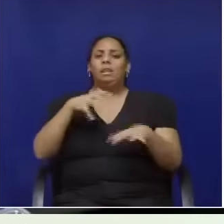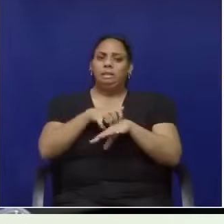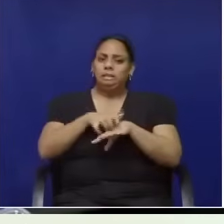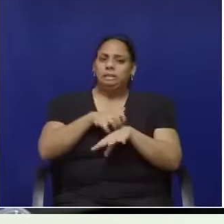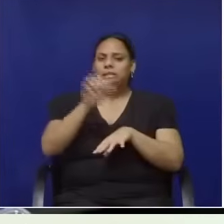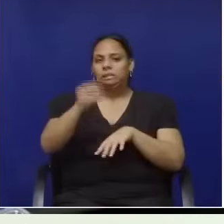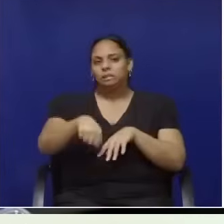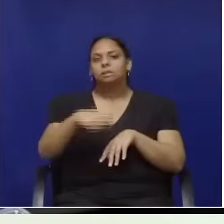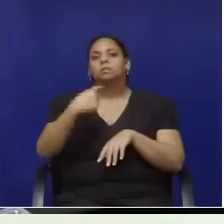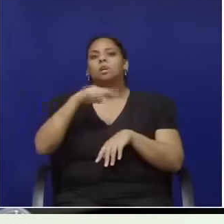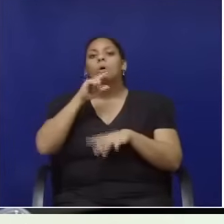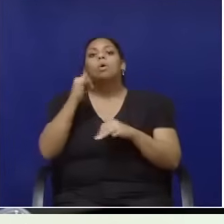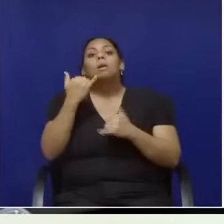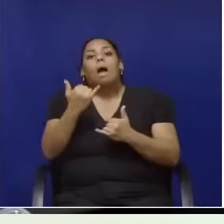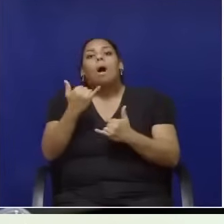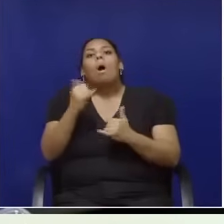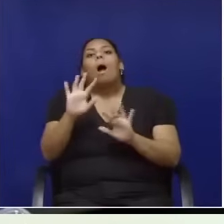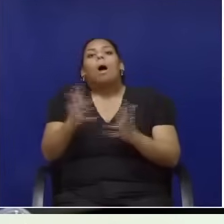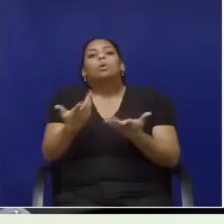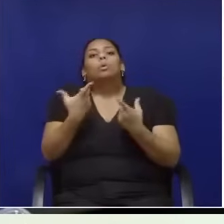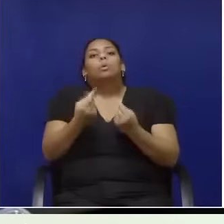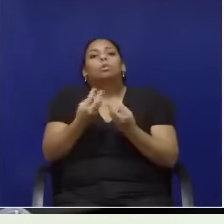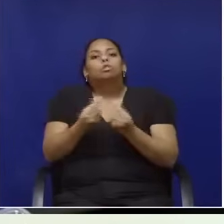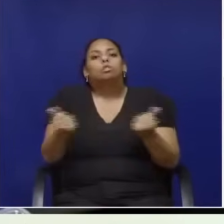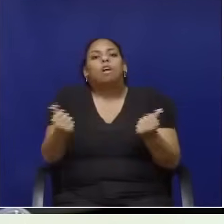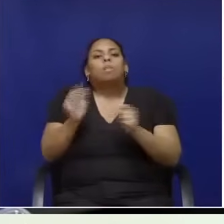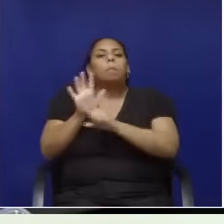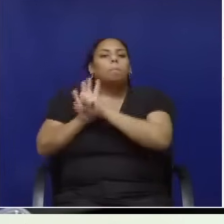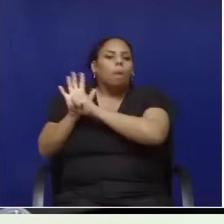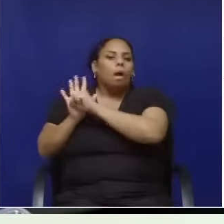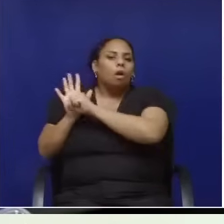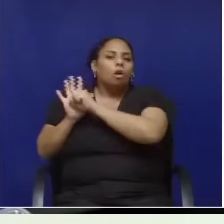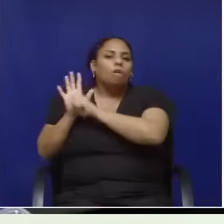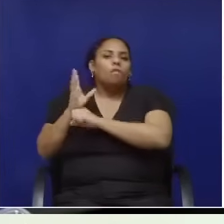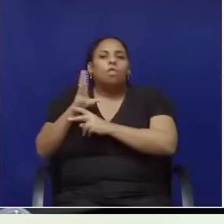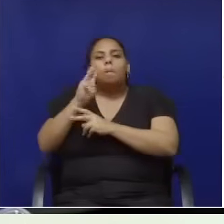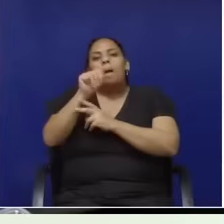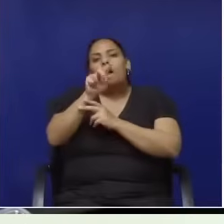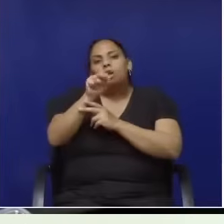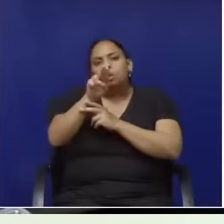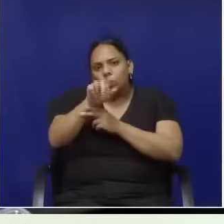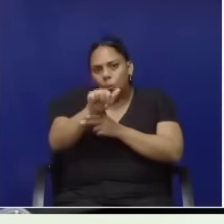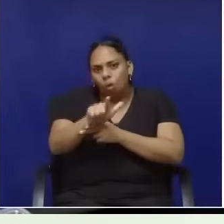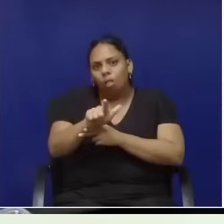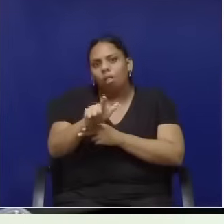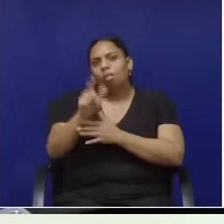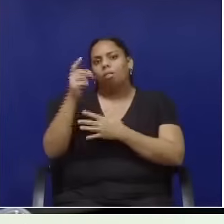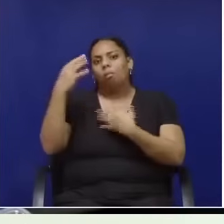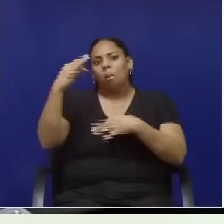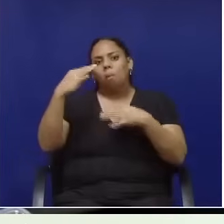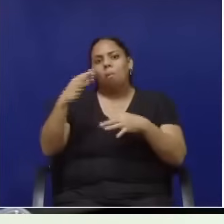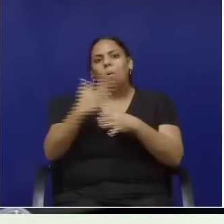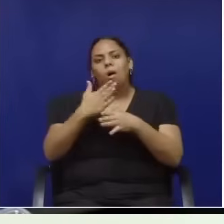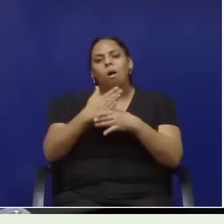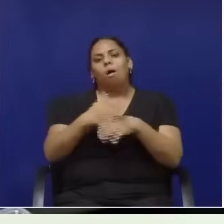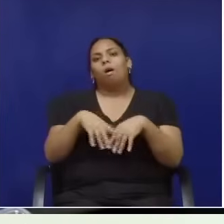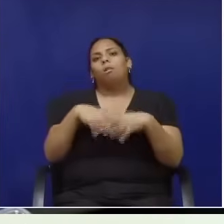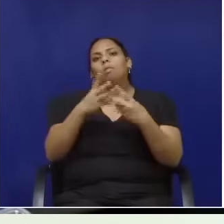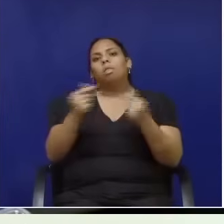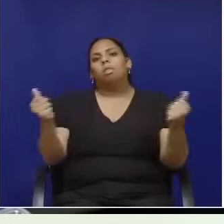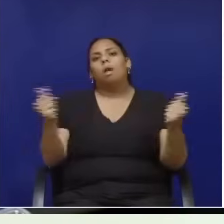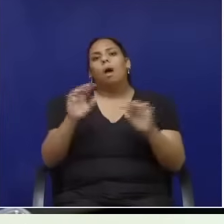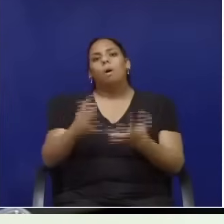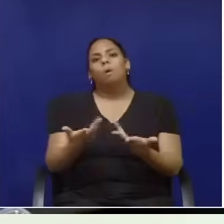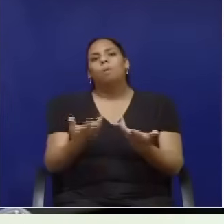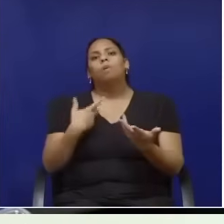have been put in place to address the persistent backlog with the manual processing of passports and other civic services at various foreign